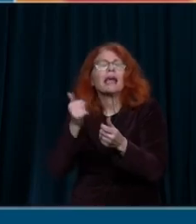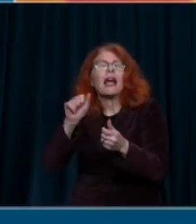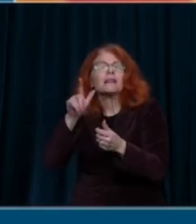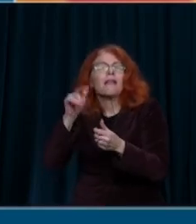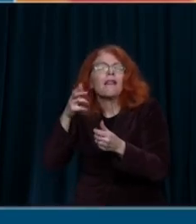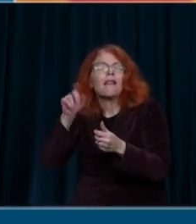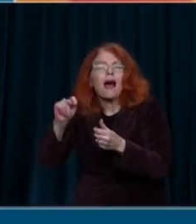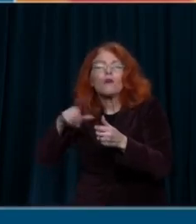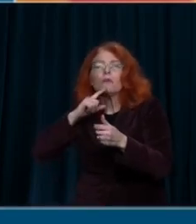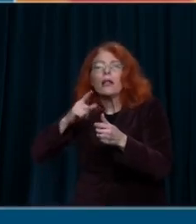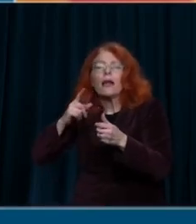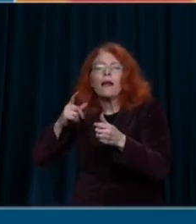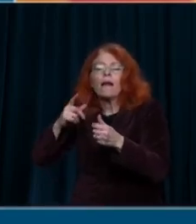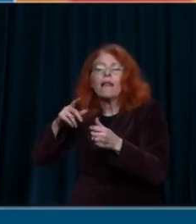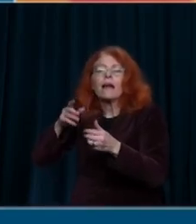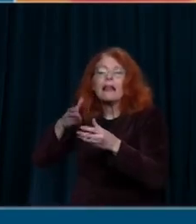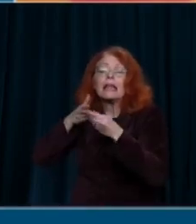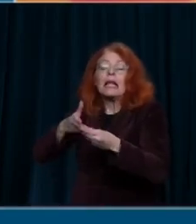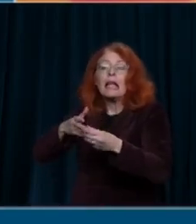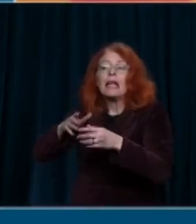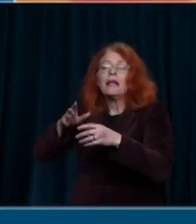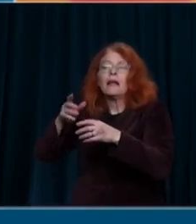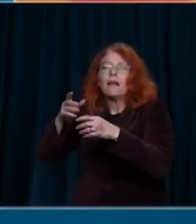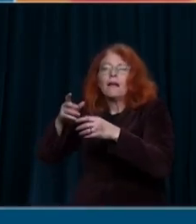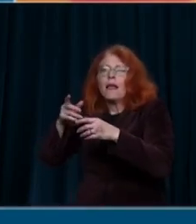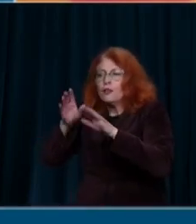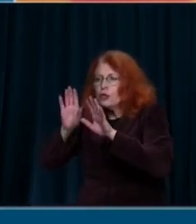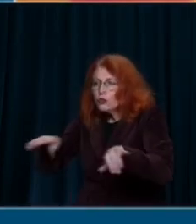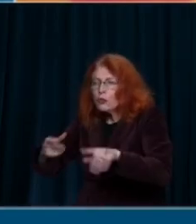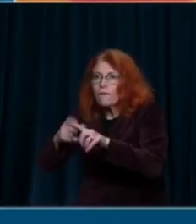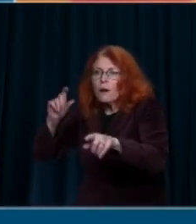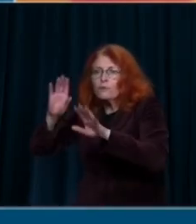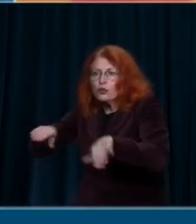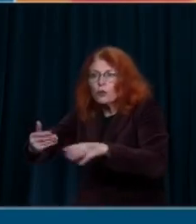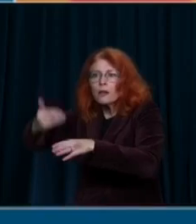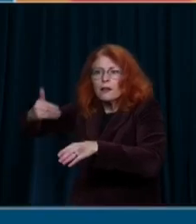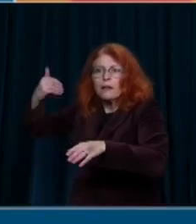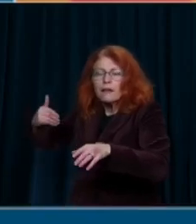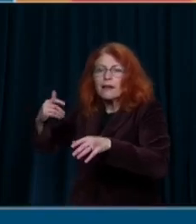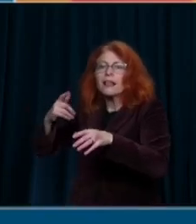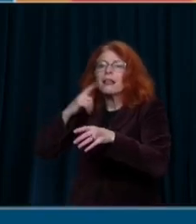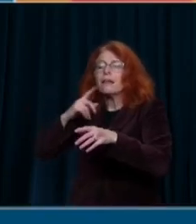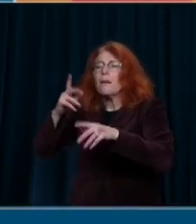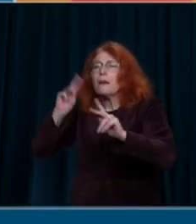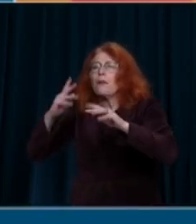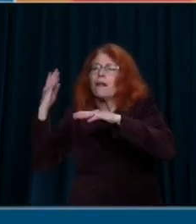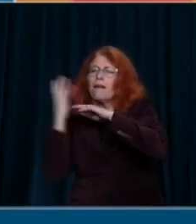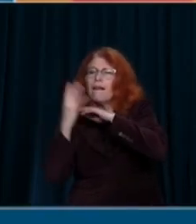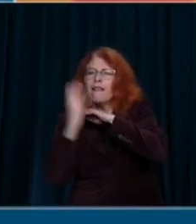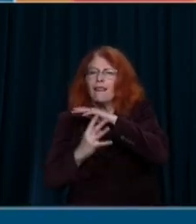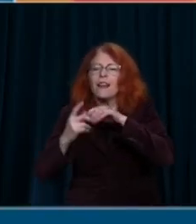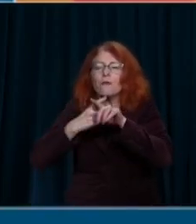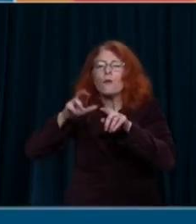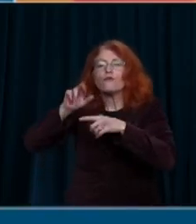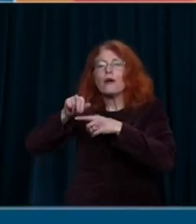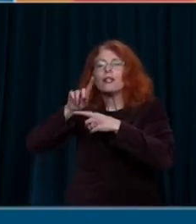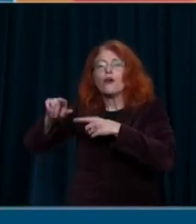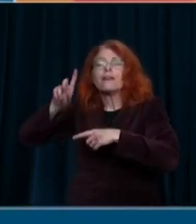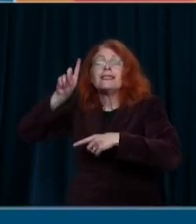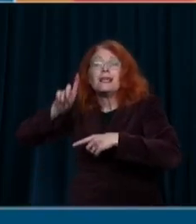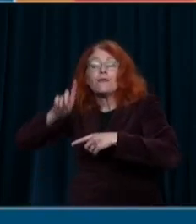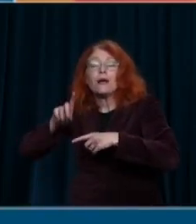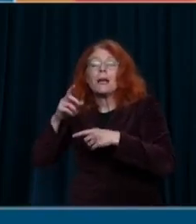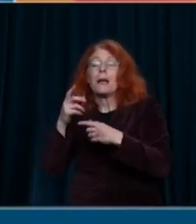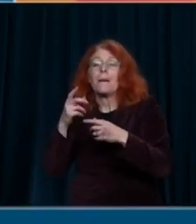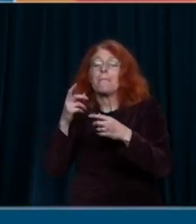asking us about the children of children when we have tens of thousands rushing through every day by a radicalized Democratic Party. And